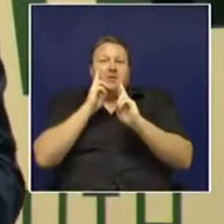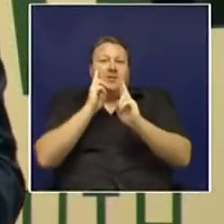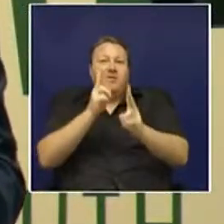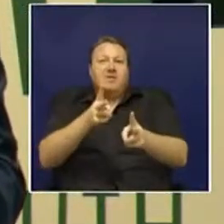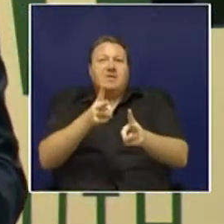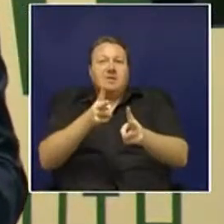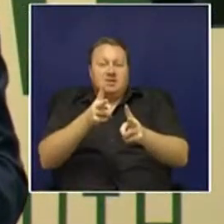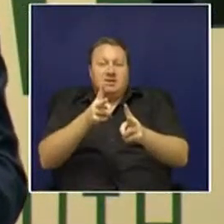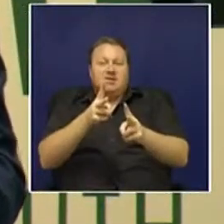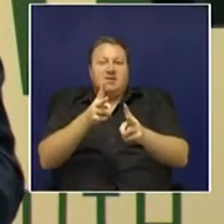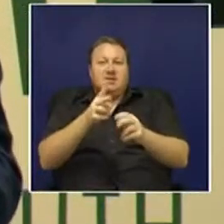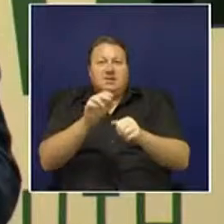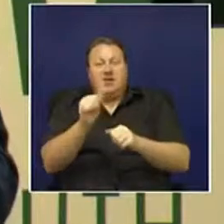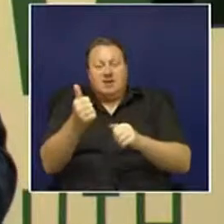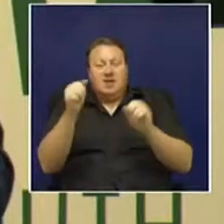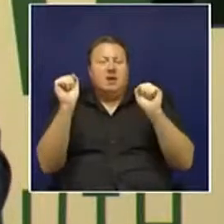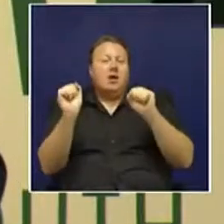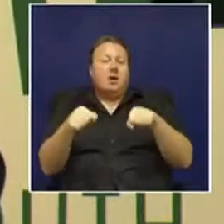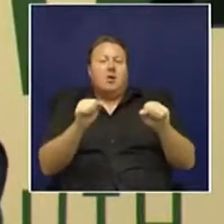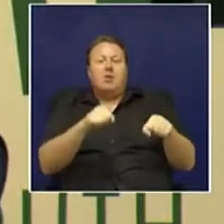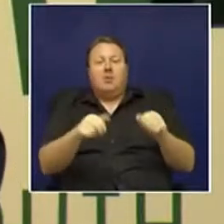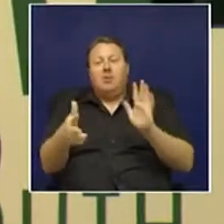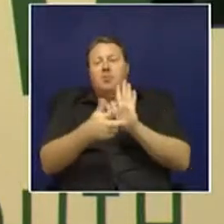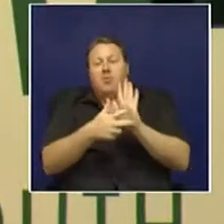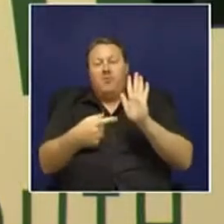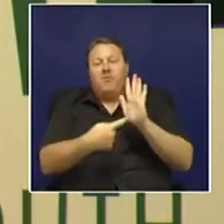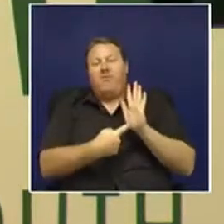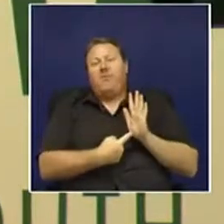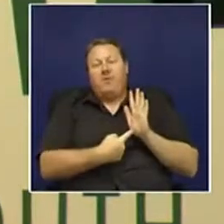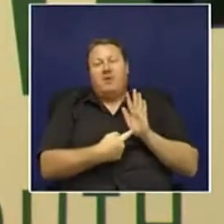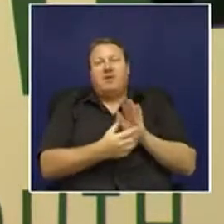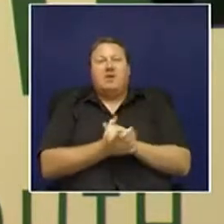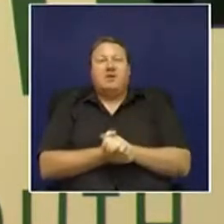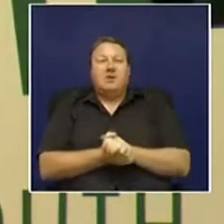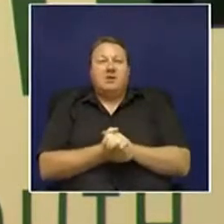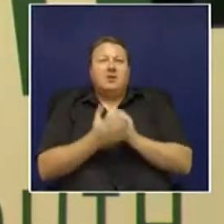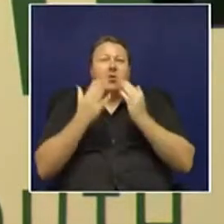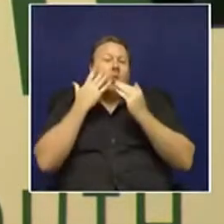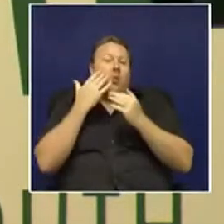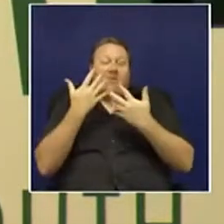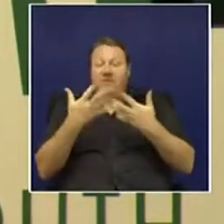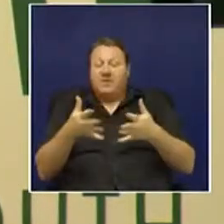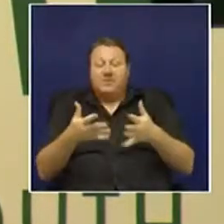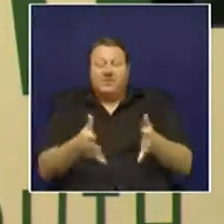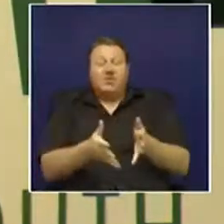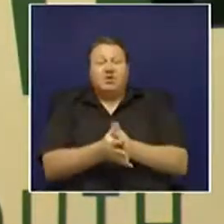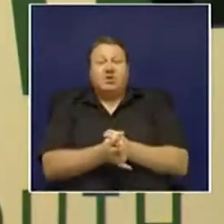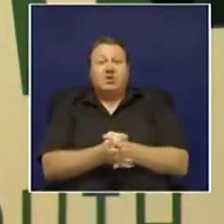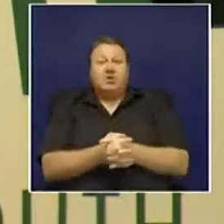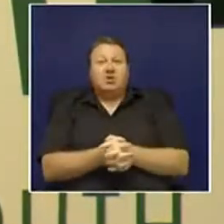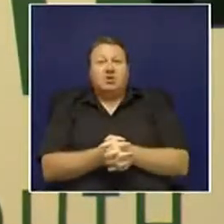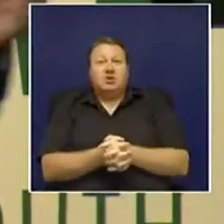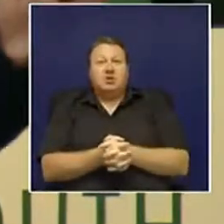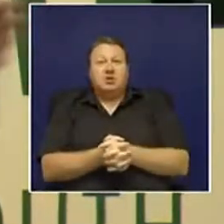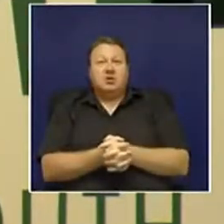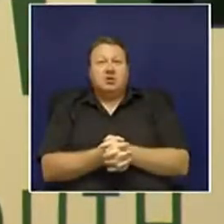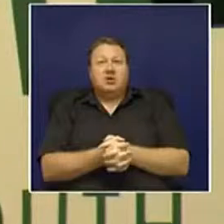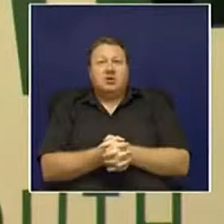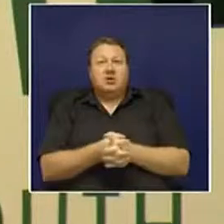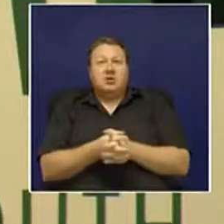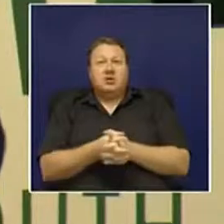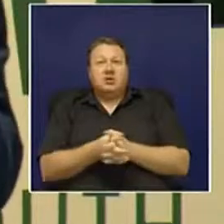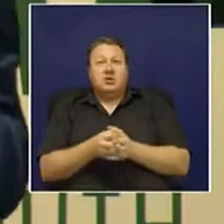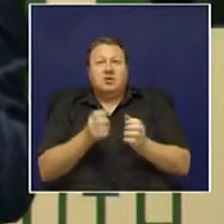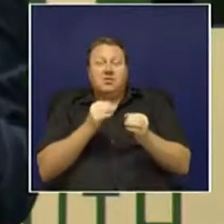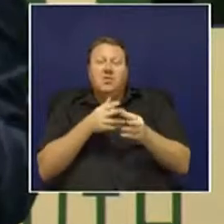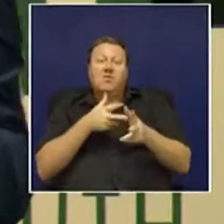approval. Once he has done that, according to the document, I'm